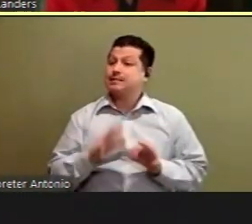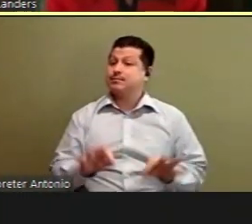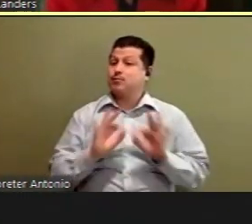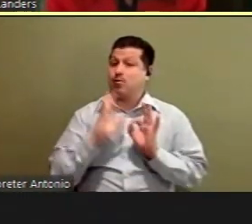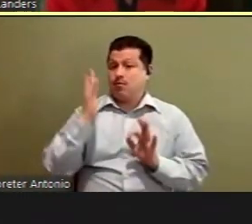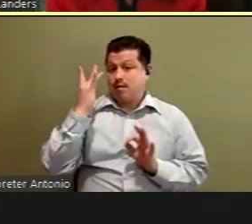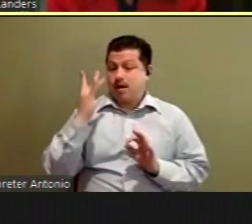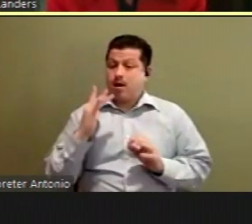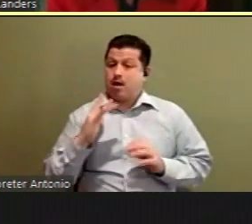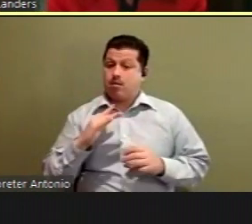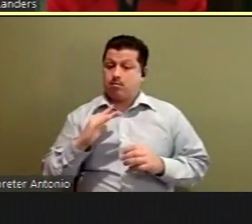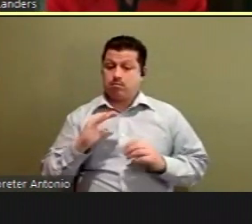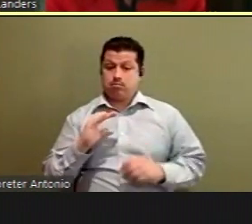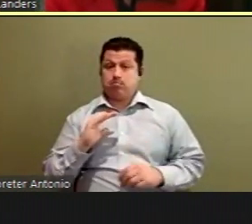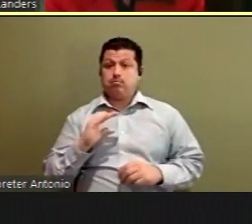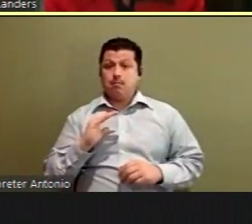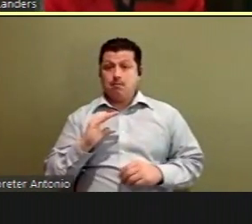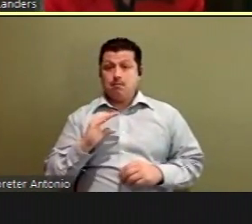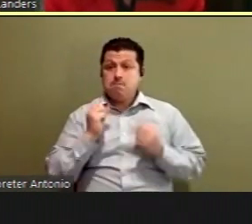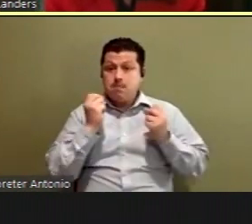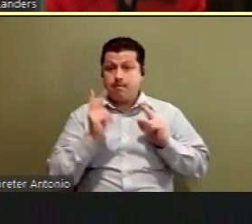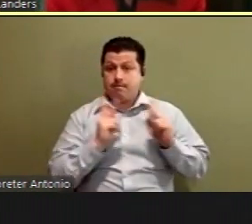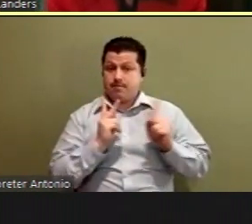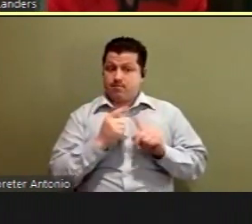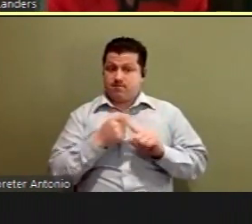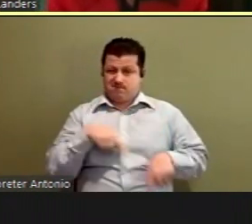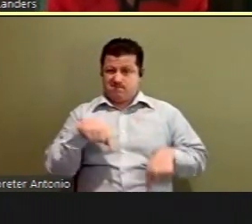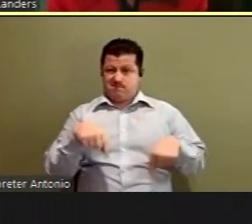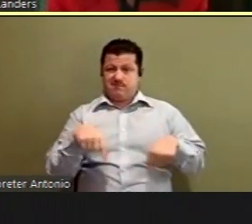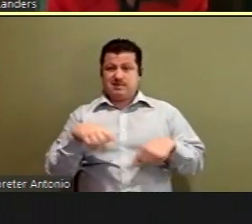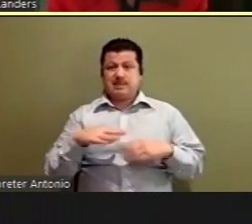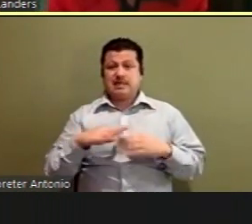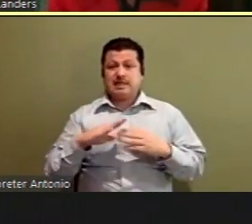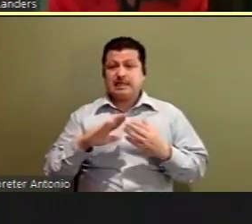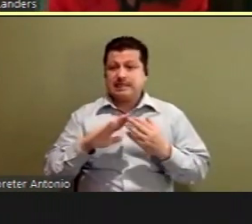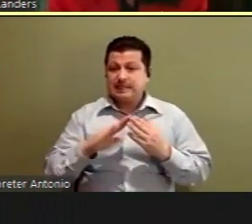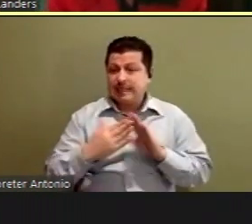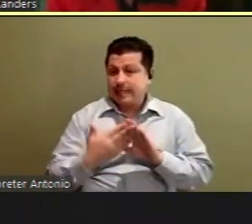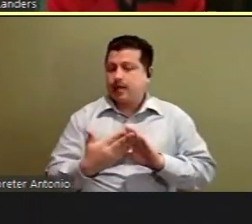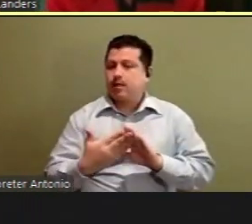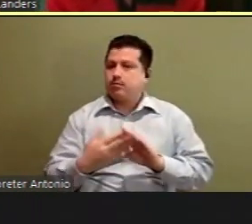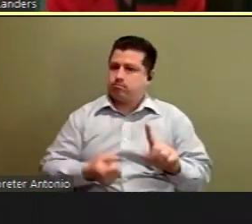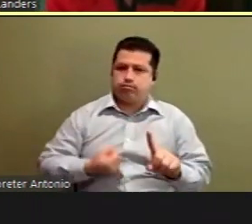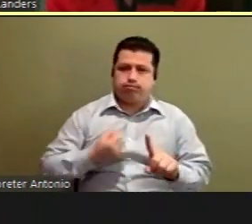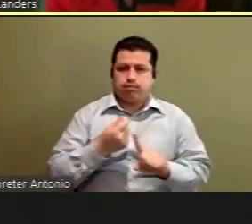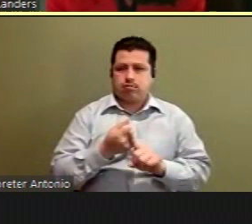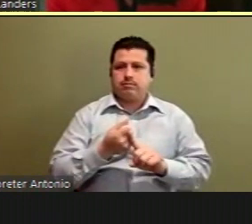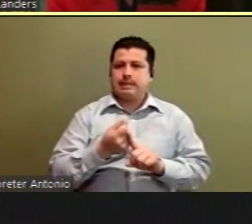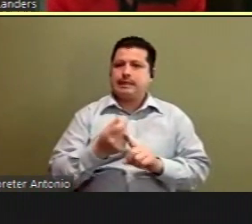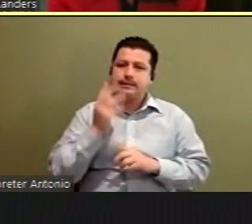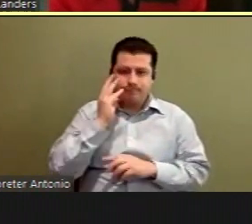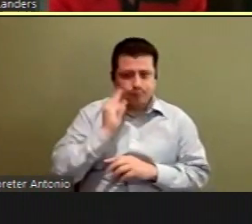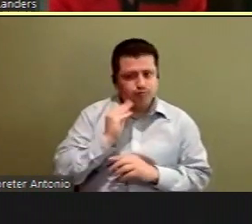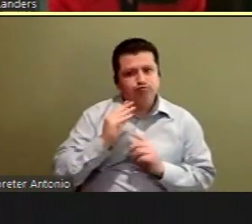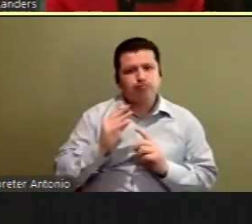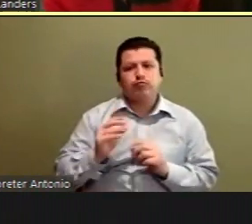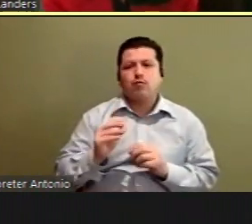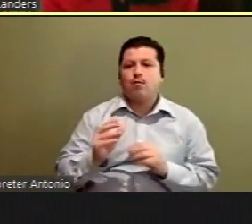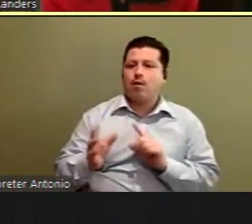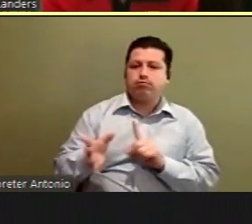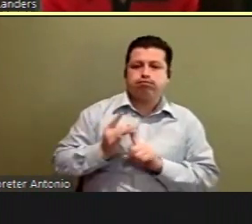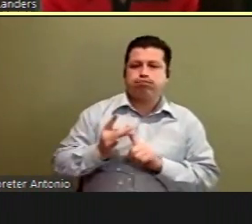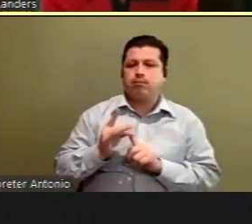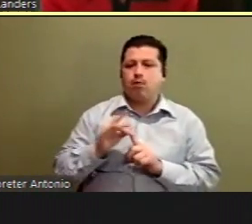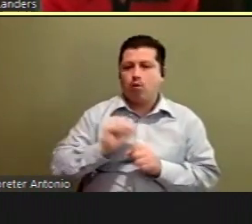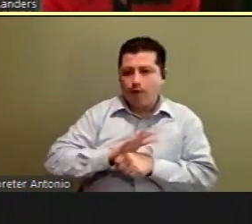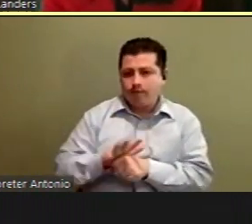have actually gotten COVID. And we're still concerned about the rest of the population. But there is a very big fear because of some of the history